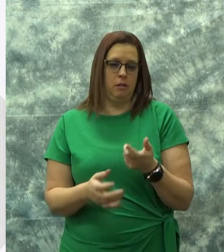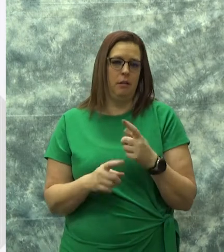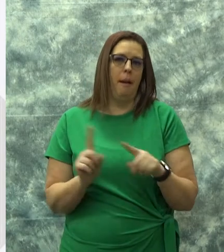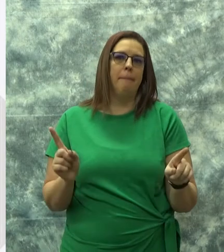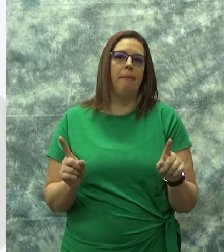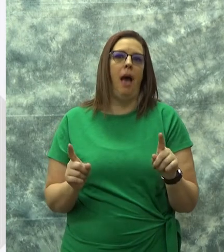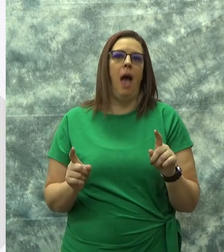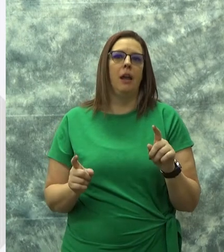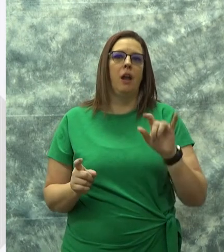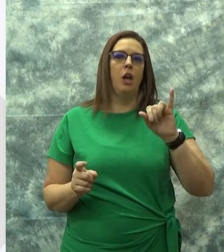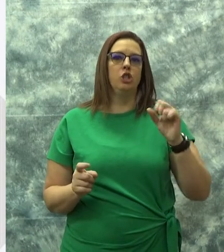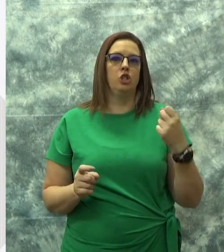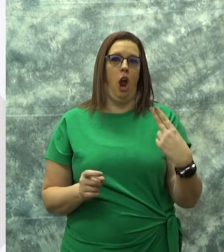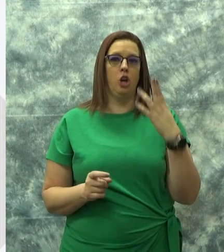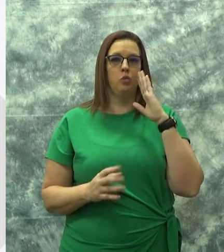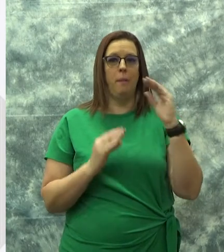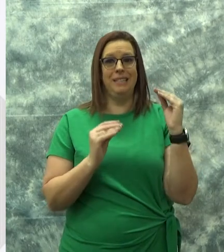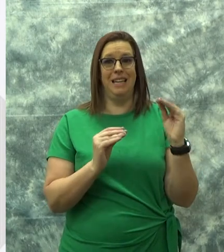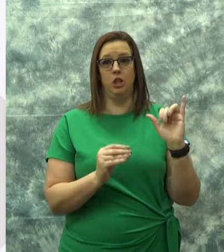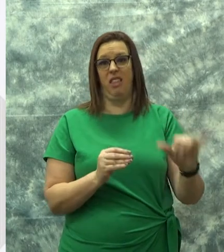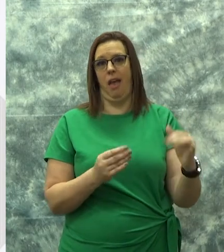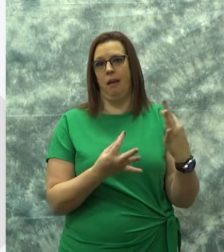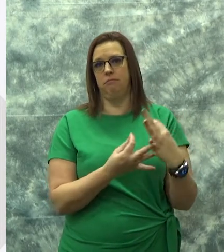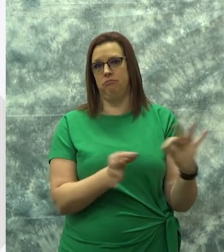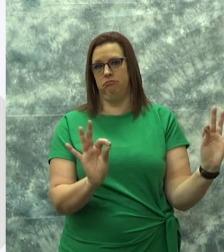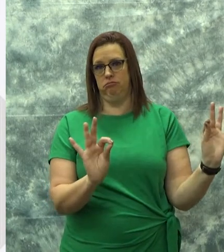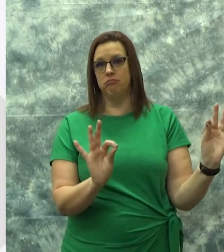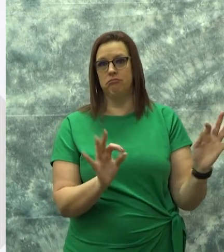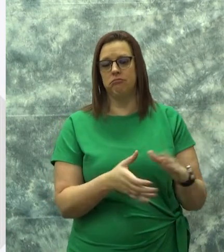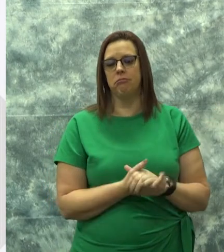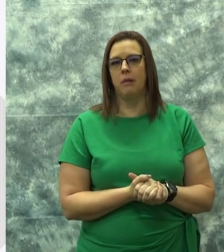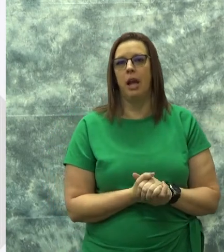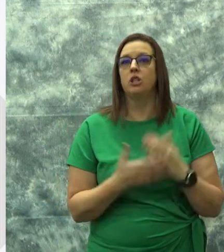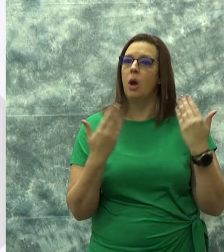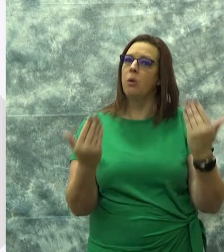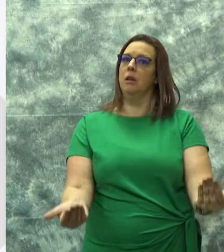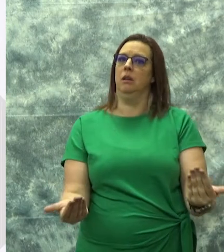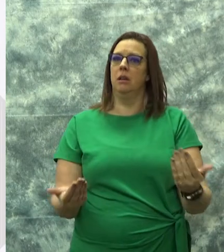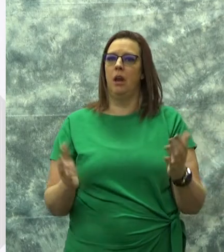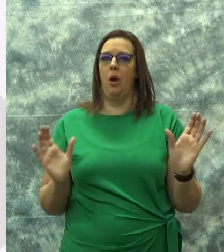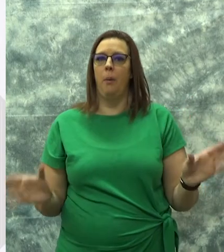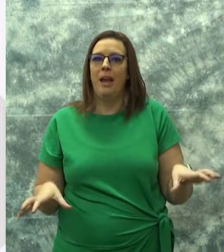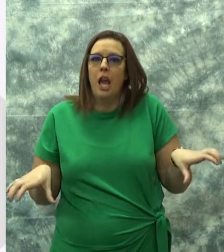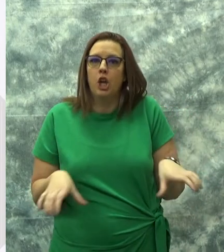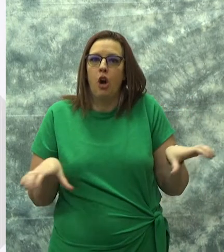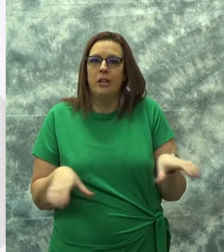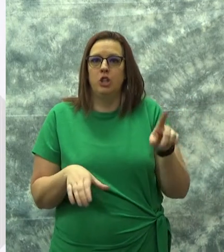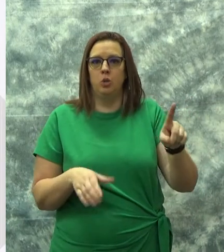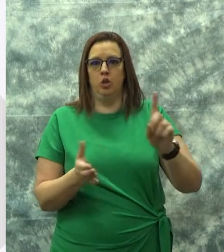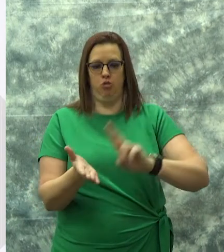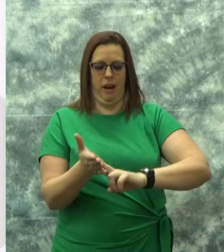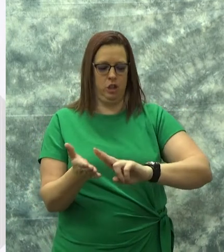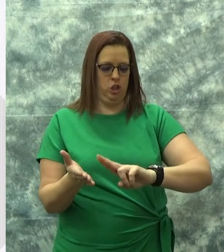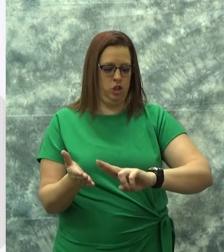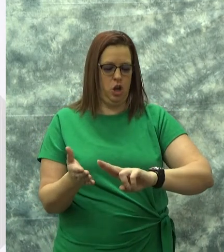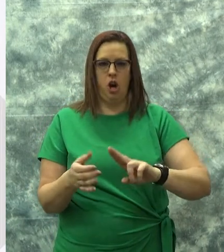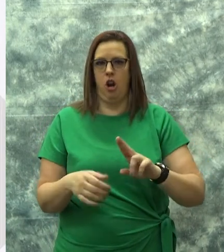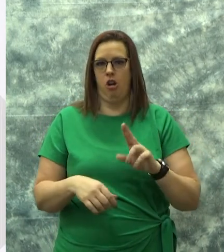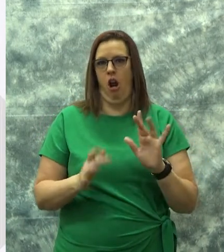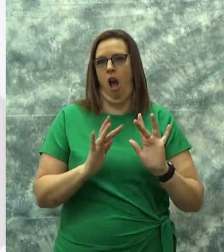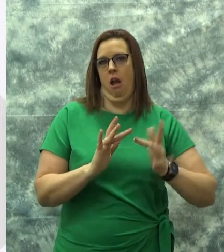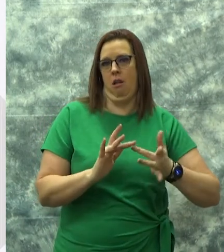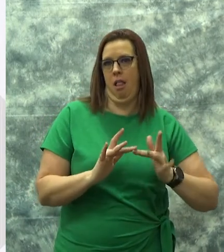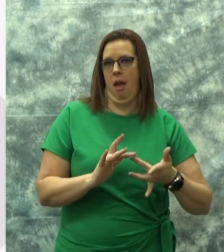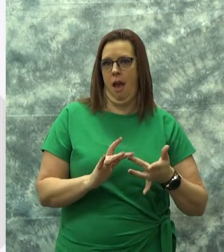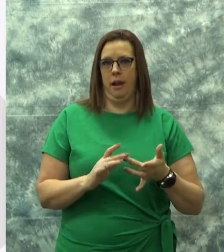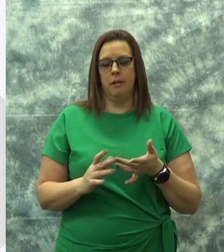to, but Reverend Josh will be teaching it online at no cost. So we encourage you to register. You can go to the Mile High Church website